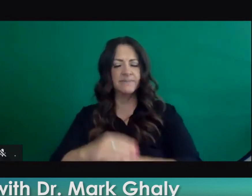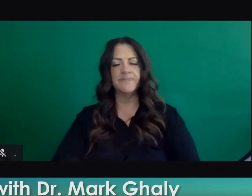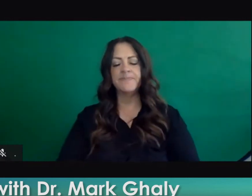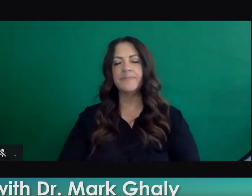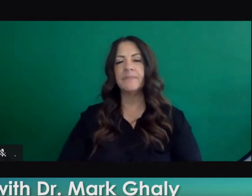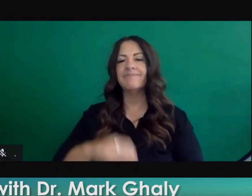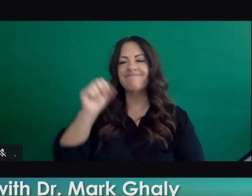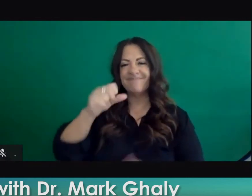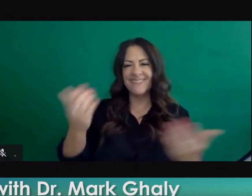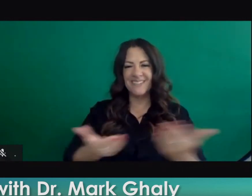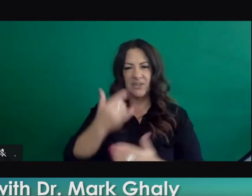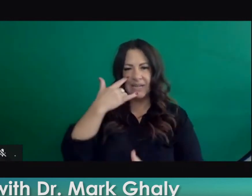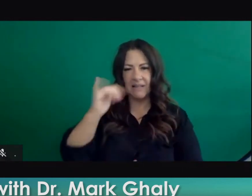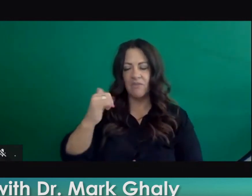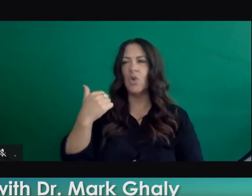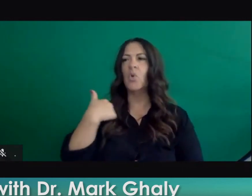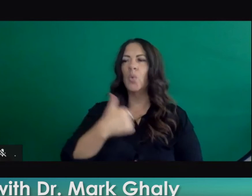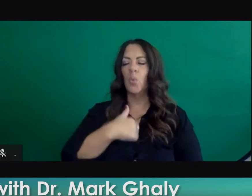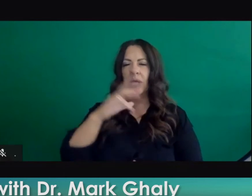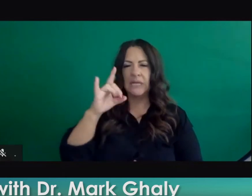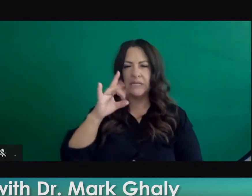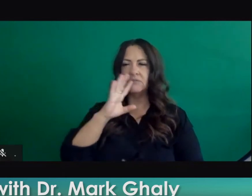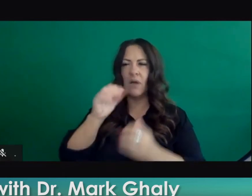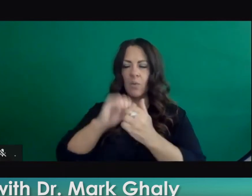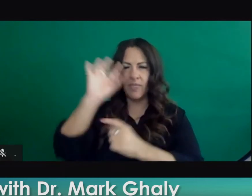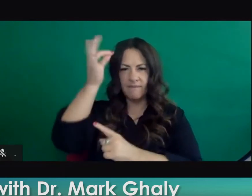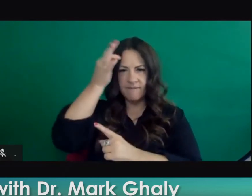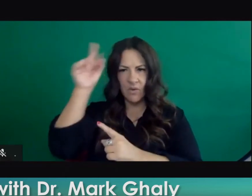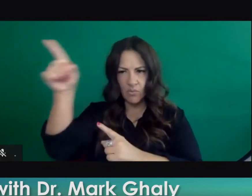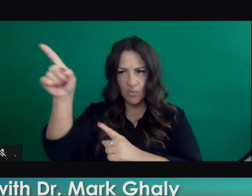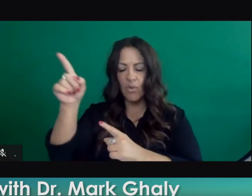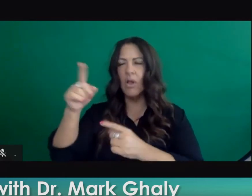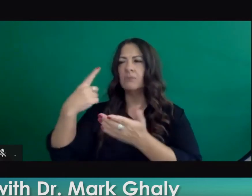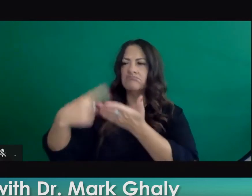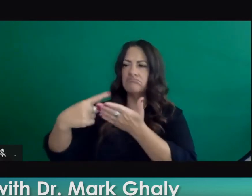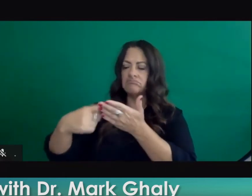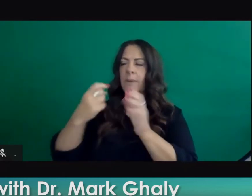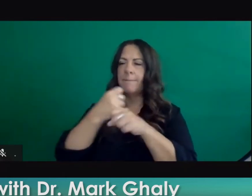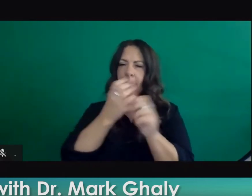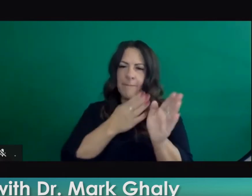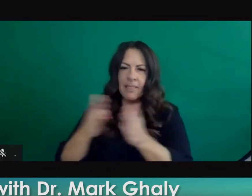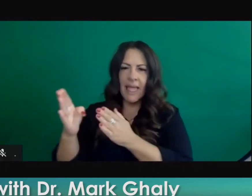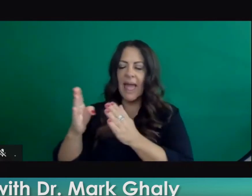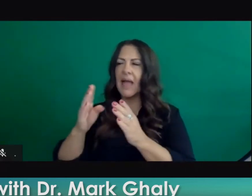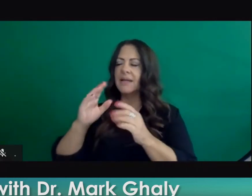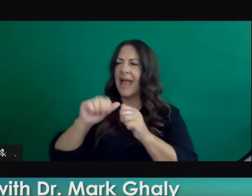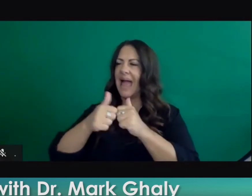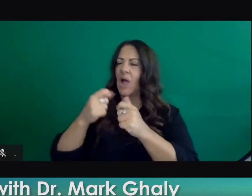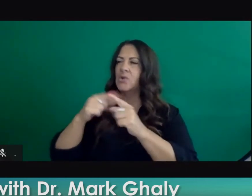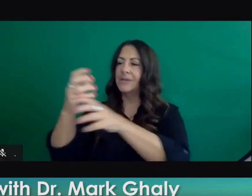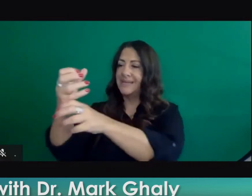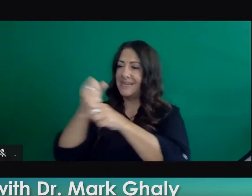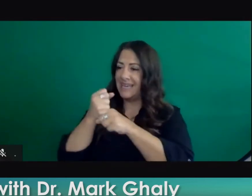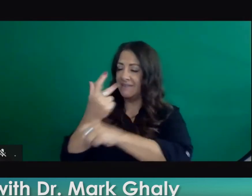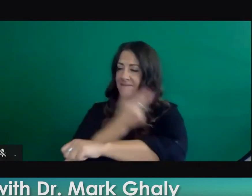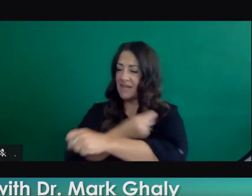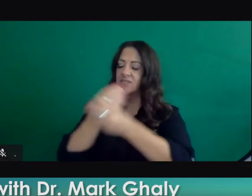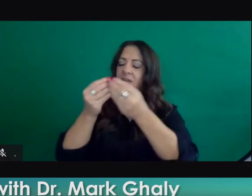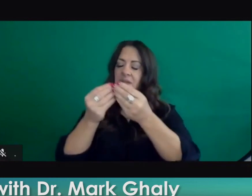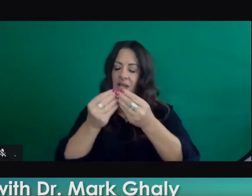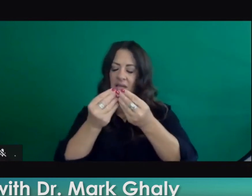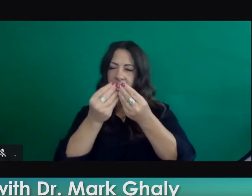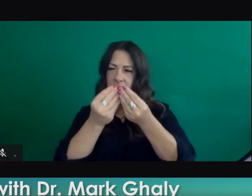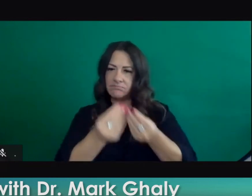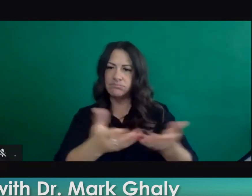federal government in talking about how we plan for distribution of the vaccine. We were one of 5 regions or jurisdictions that